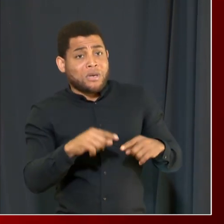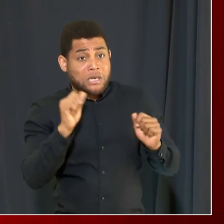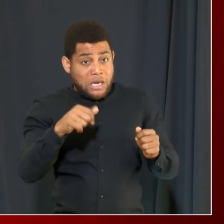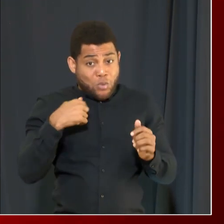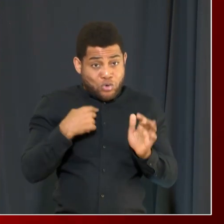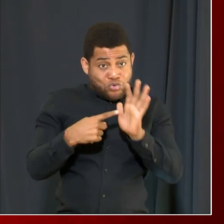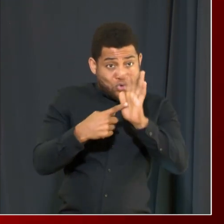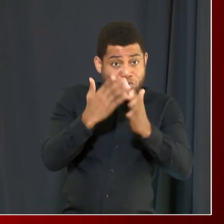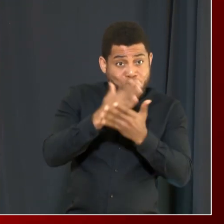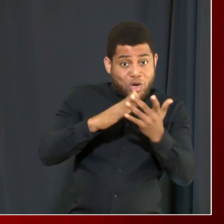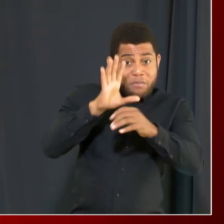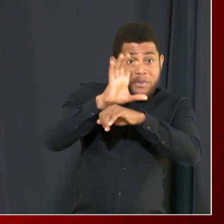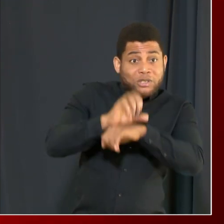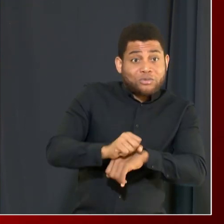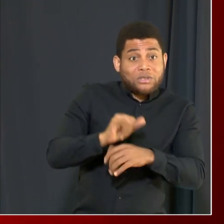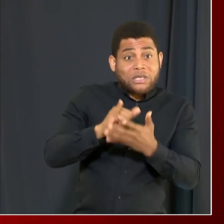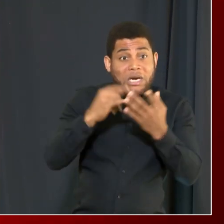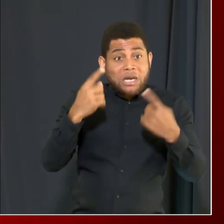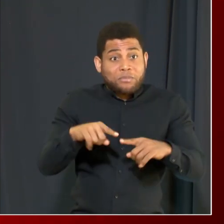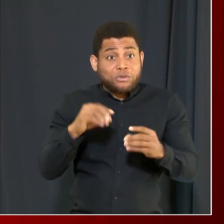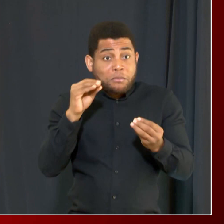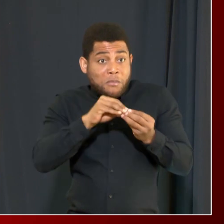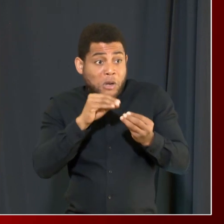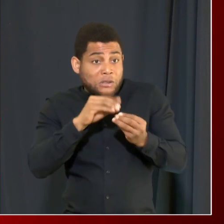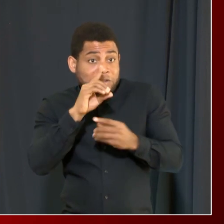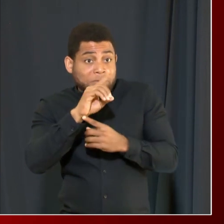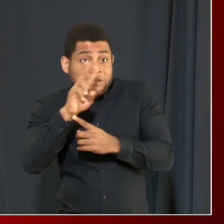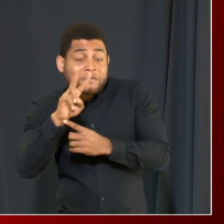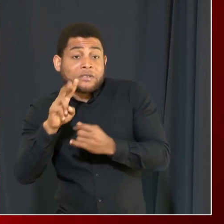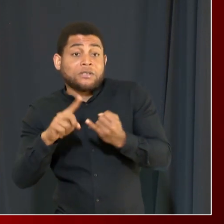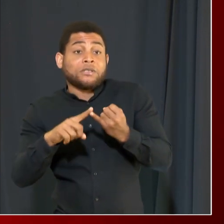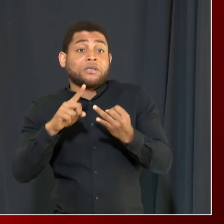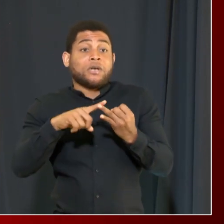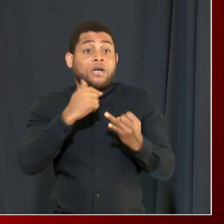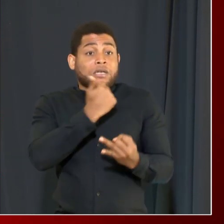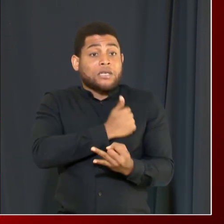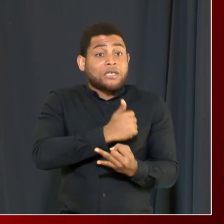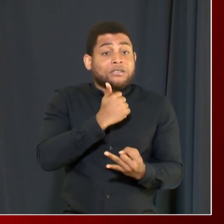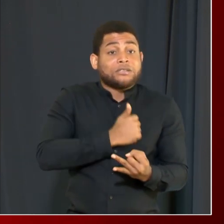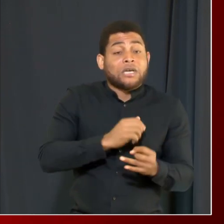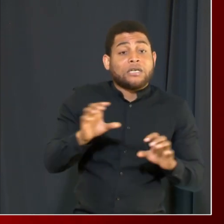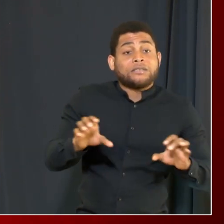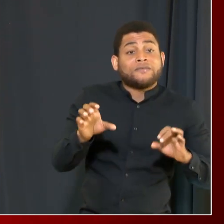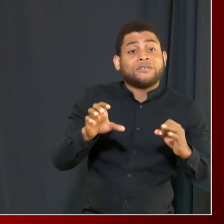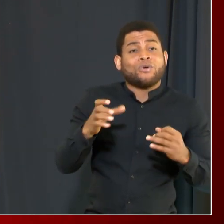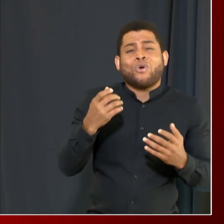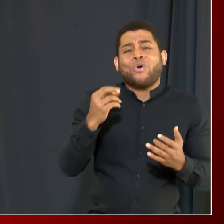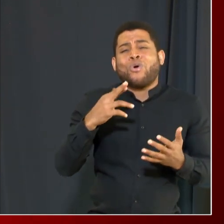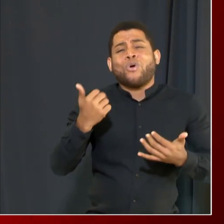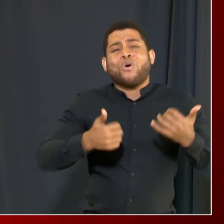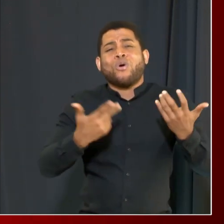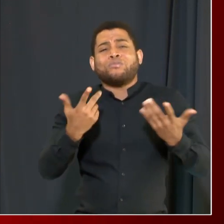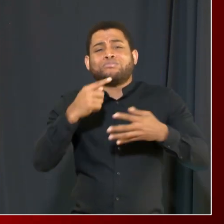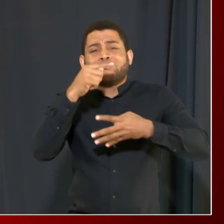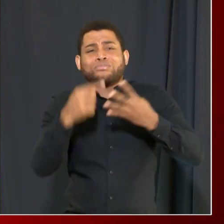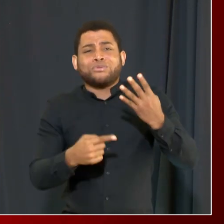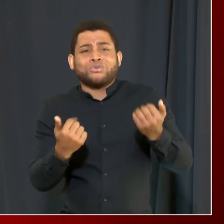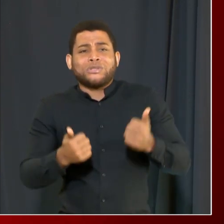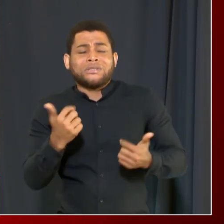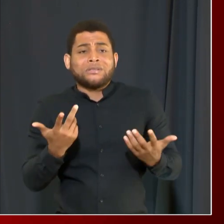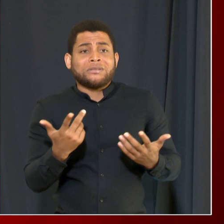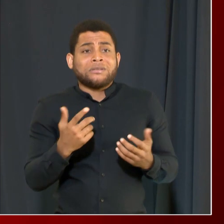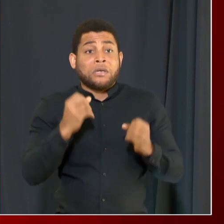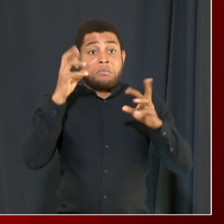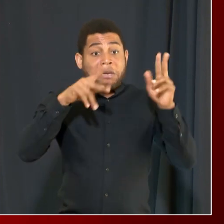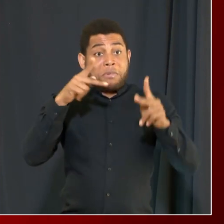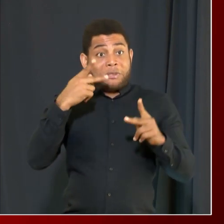Is it more of these domestic-related incidents? Is it gang activity? Because so often they see the aftermath and are